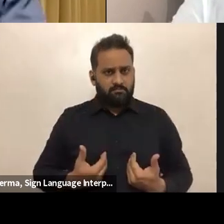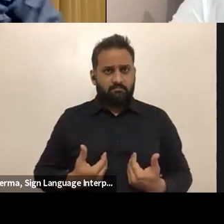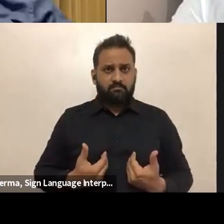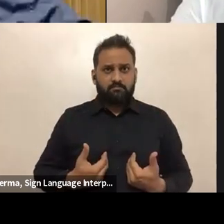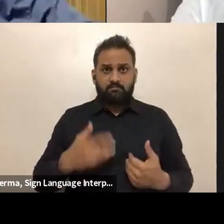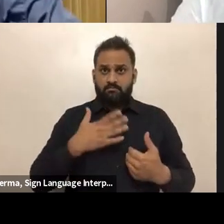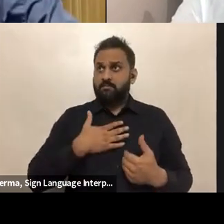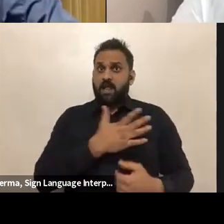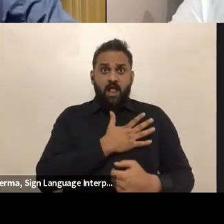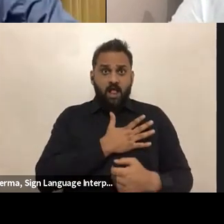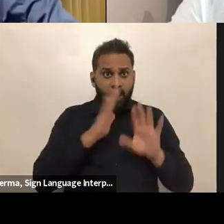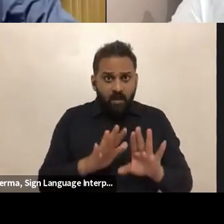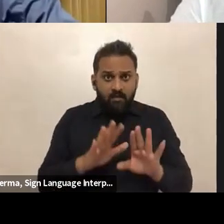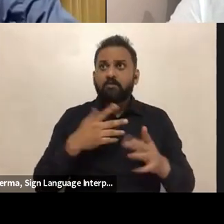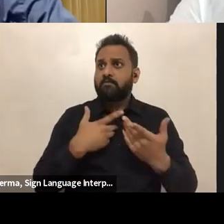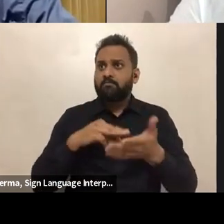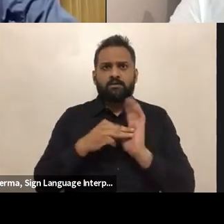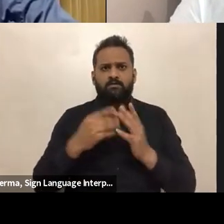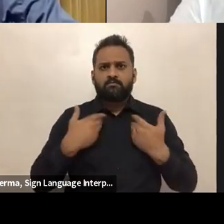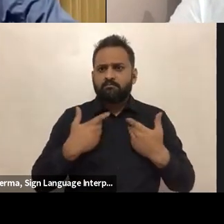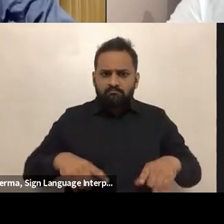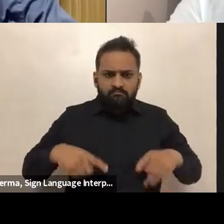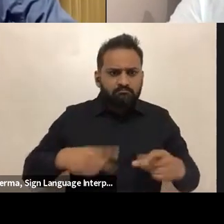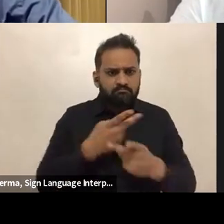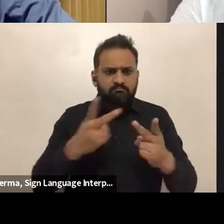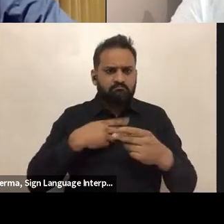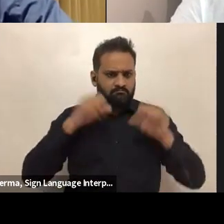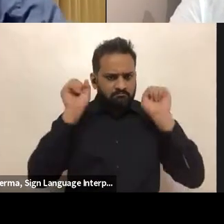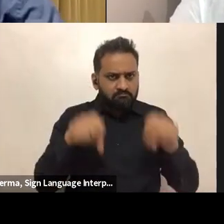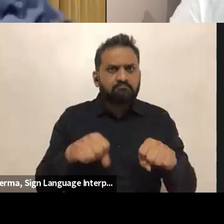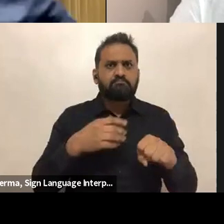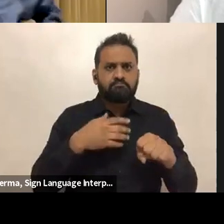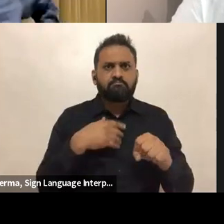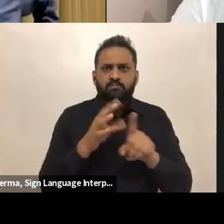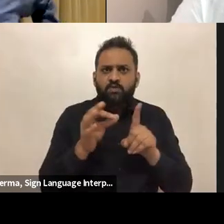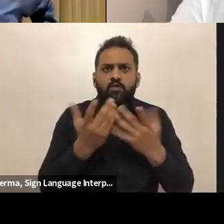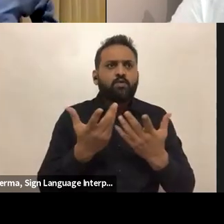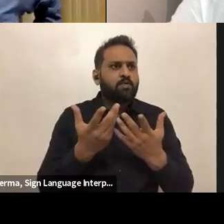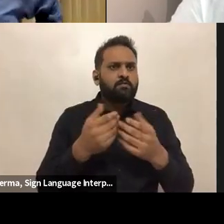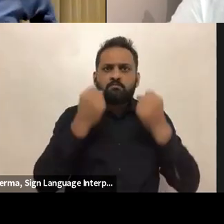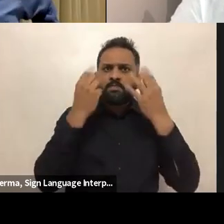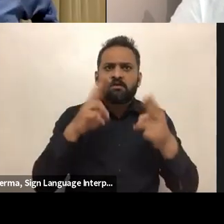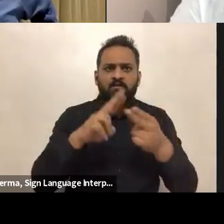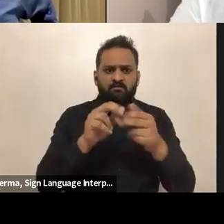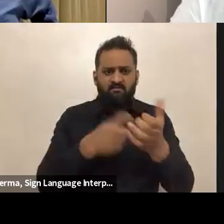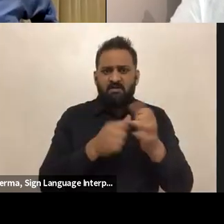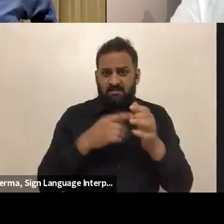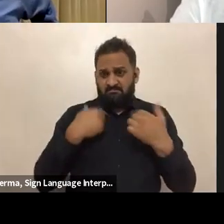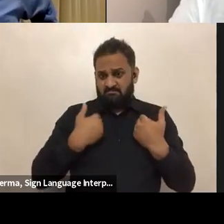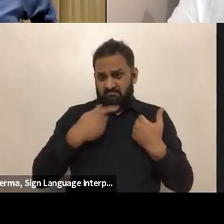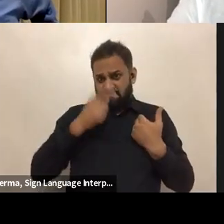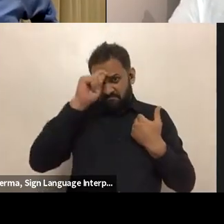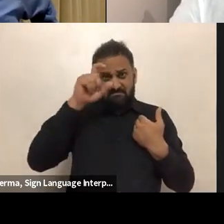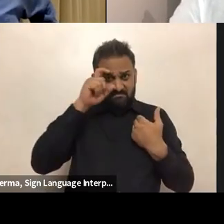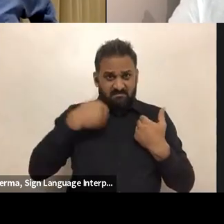exist, I can claim space for myself, I can create safe spaces for many Farazes in India or across the globe right